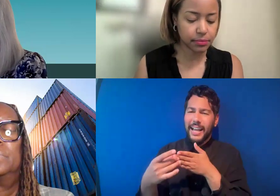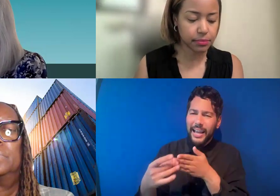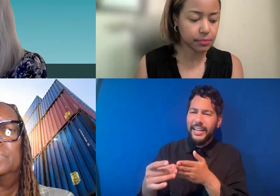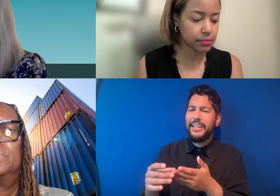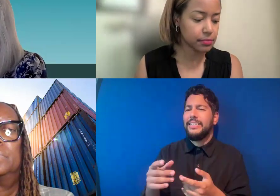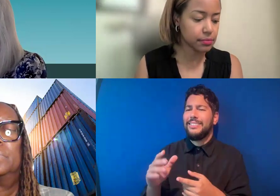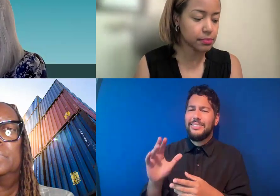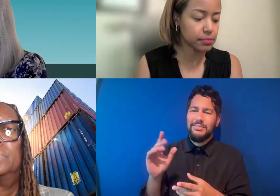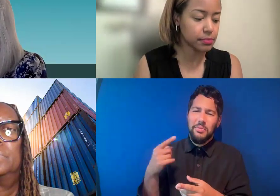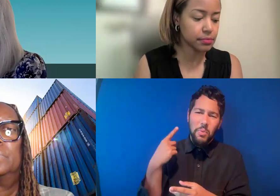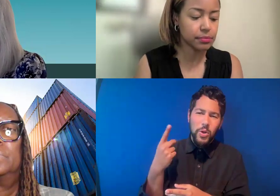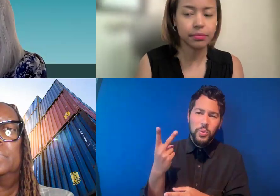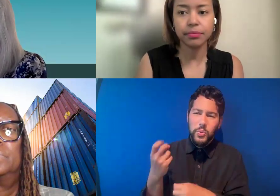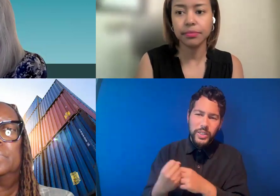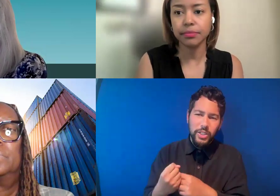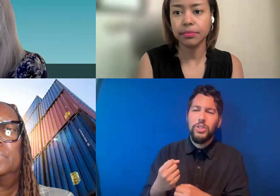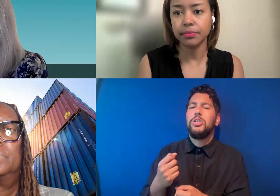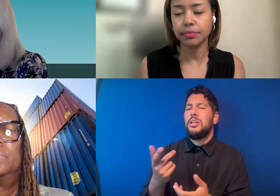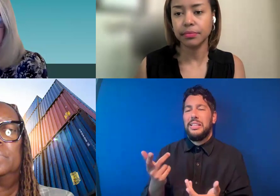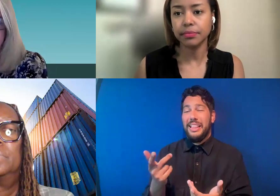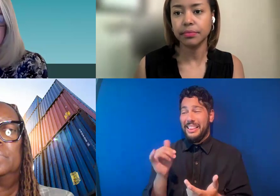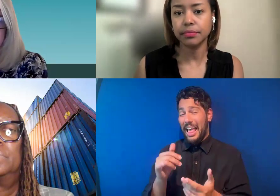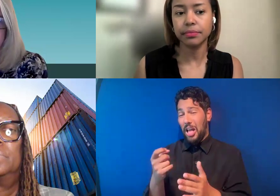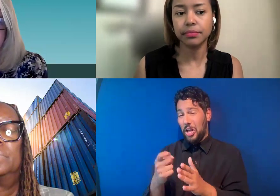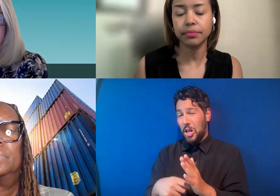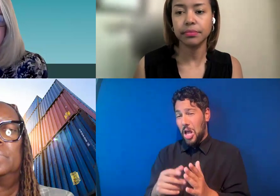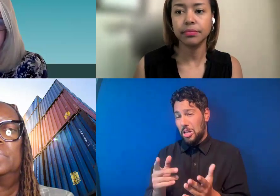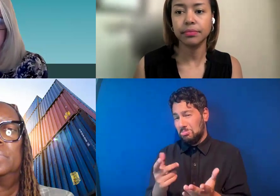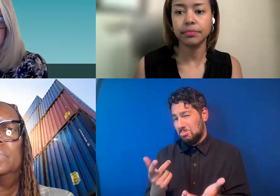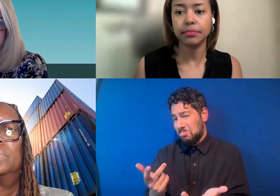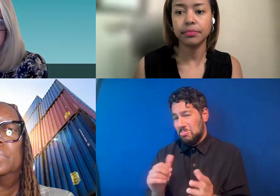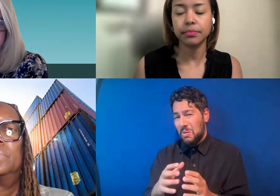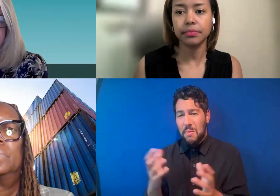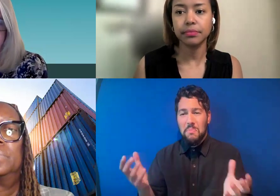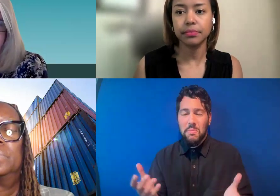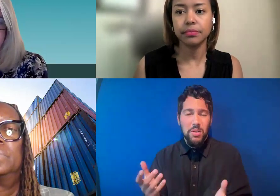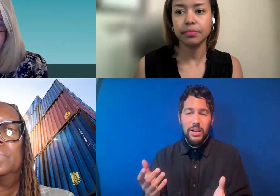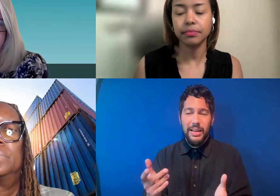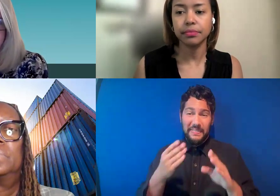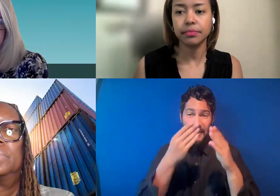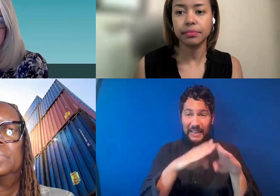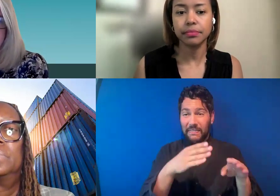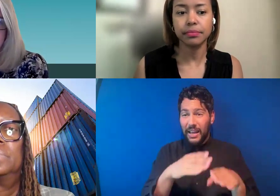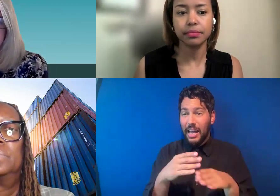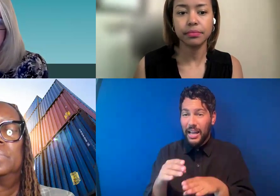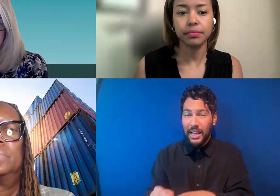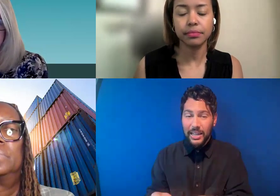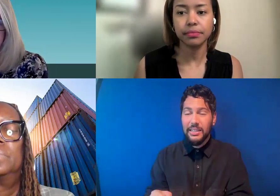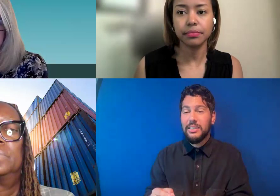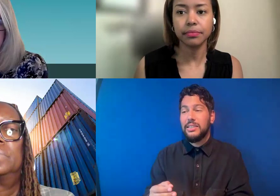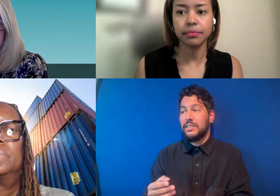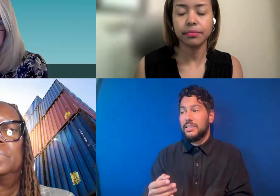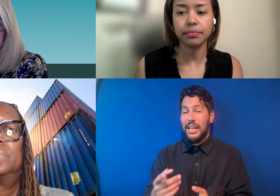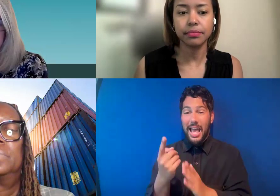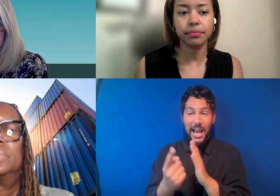over a period of 1 or 2 years, and it ends up being nothing, right? It ends up being, if you were divided by the cost of the class by the